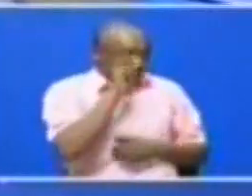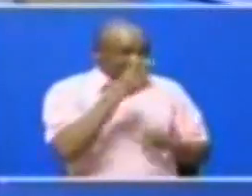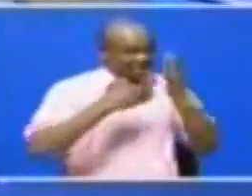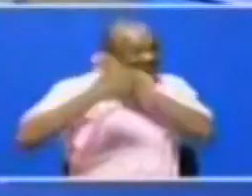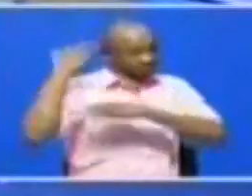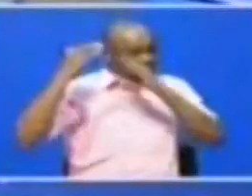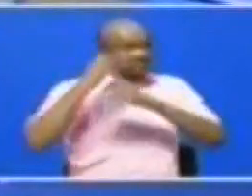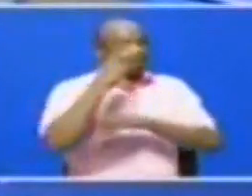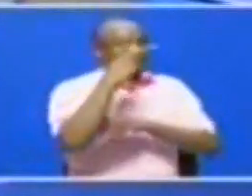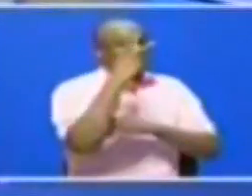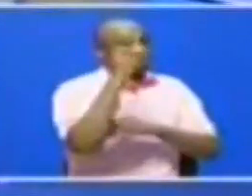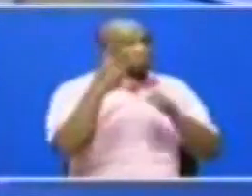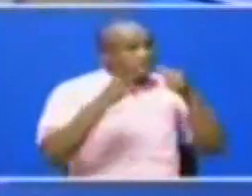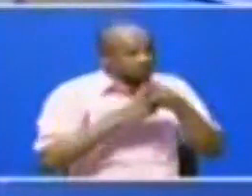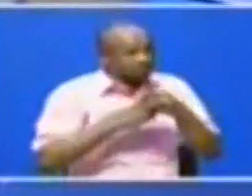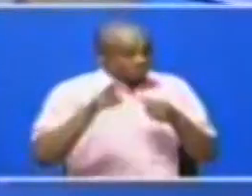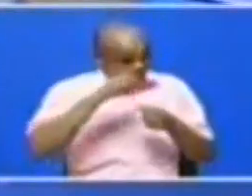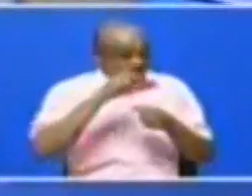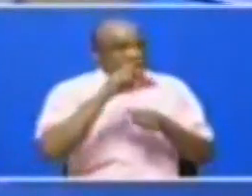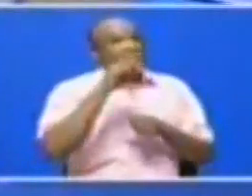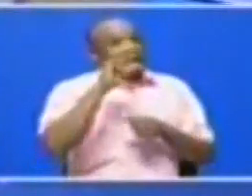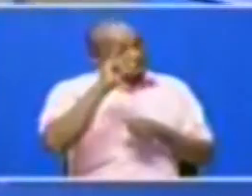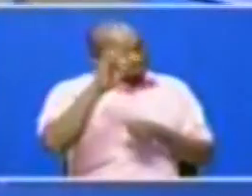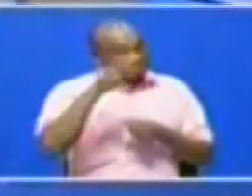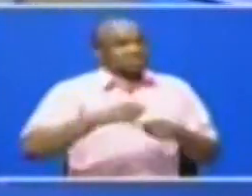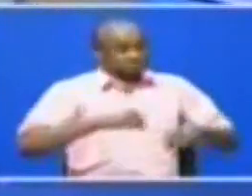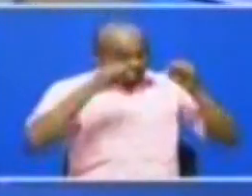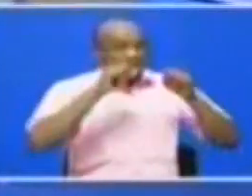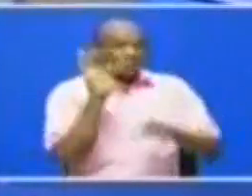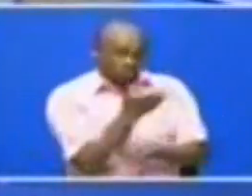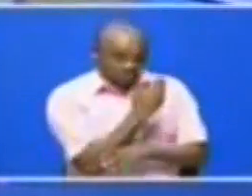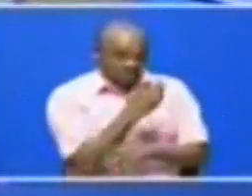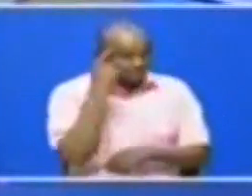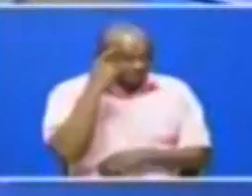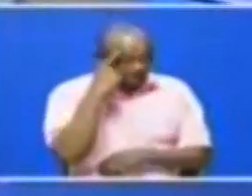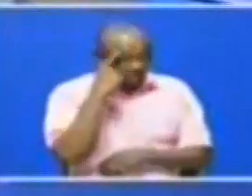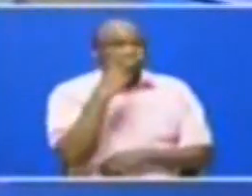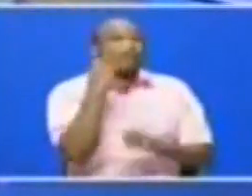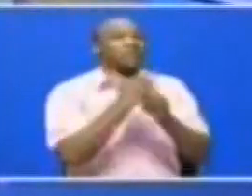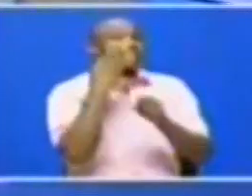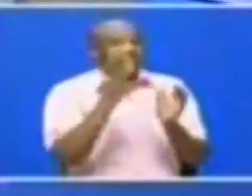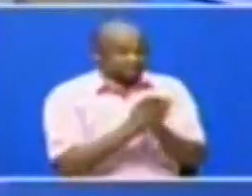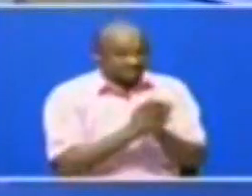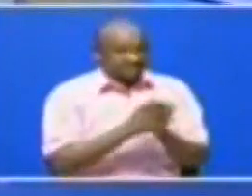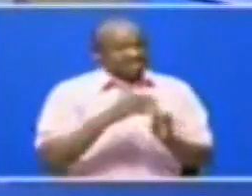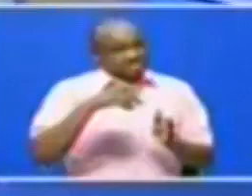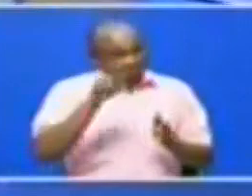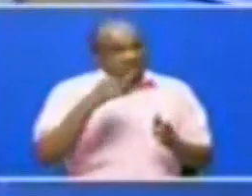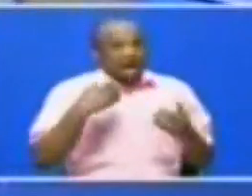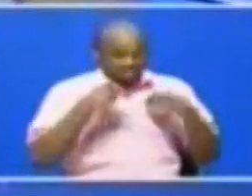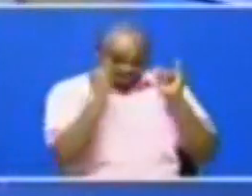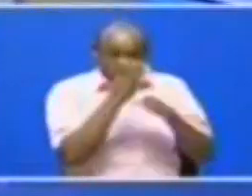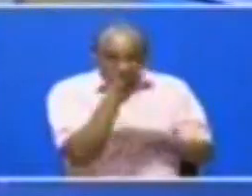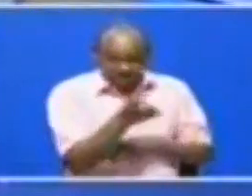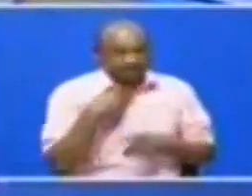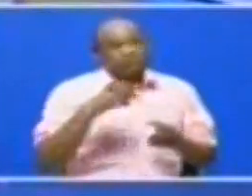In 2007, we removed the electoral chair then. In 2013, we had a new one, and